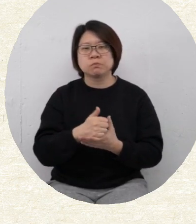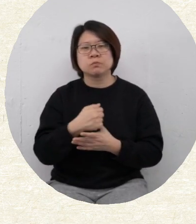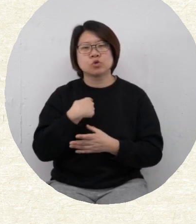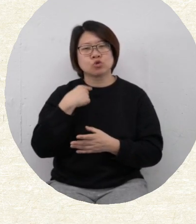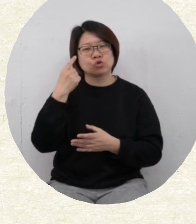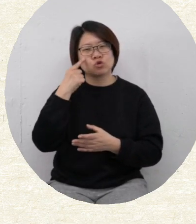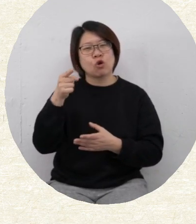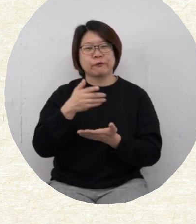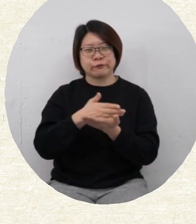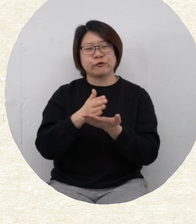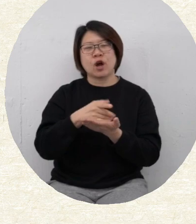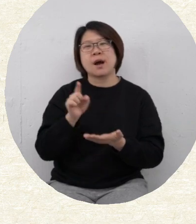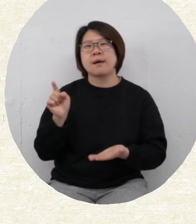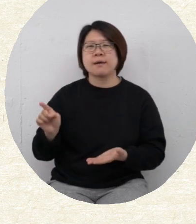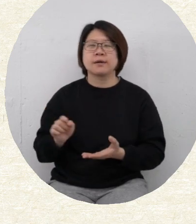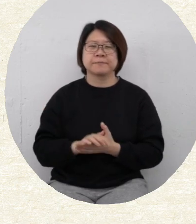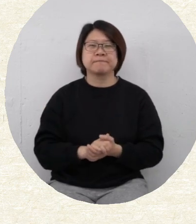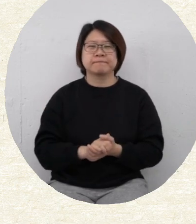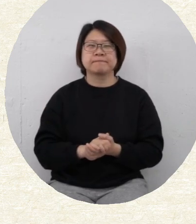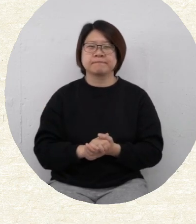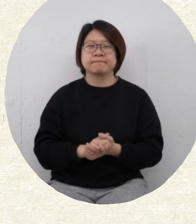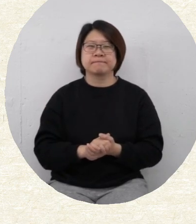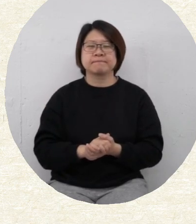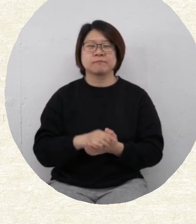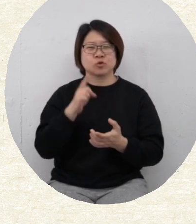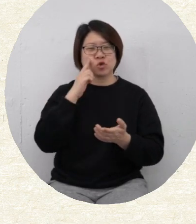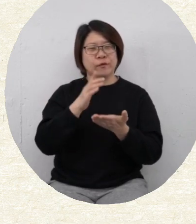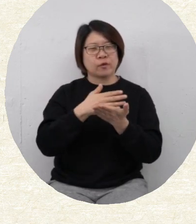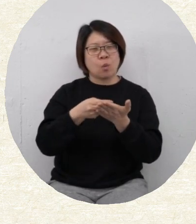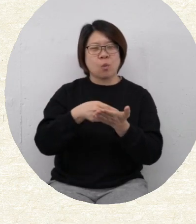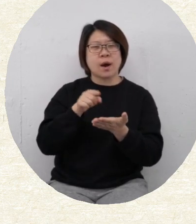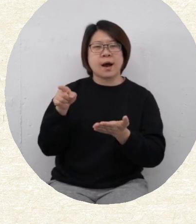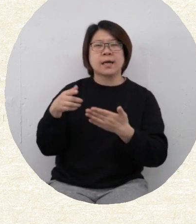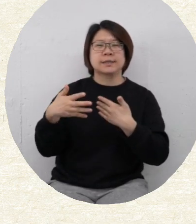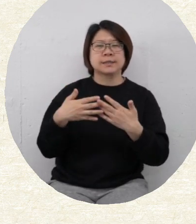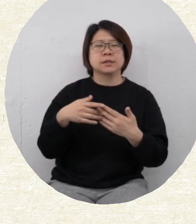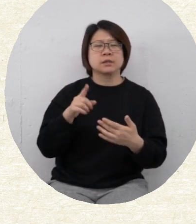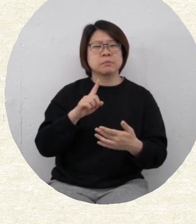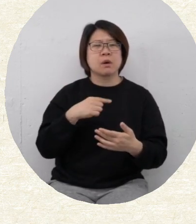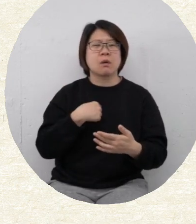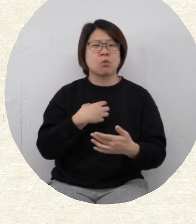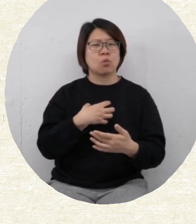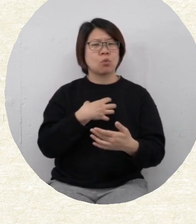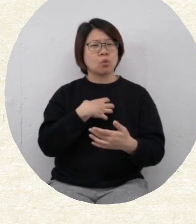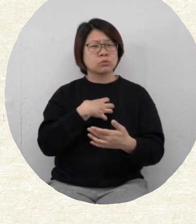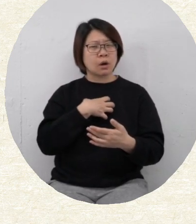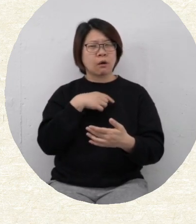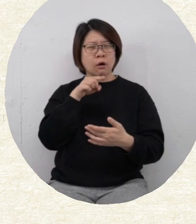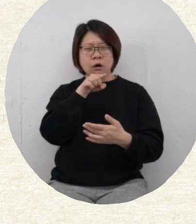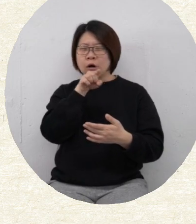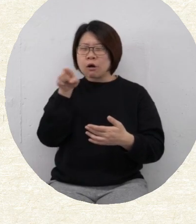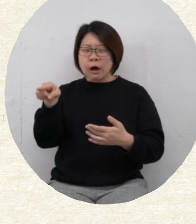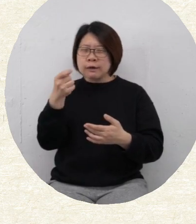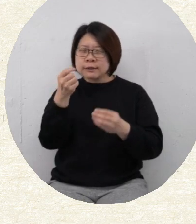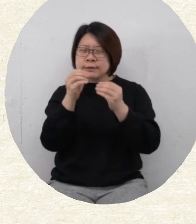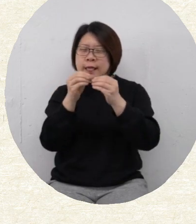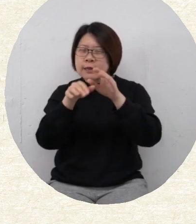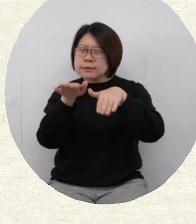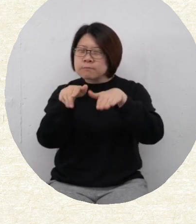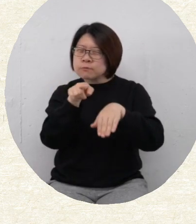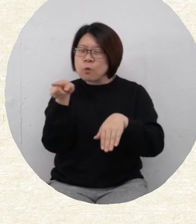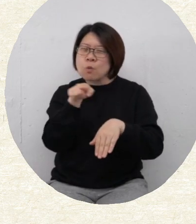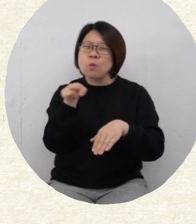70 or 80 print paintings in Taiwan. So that's how the story goes. And I think these are